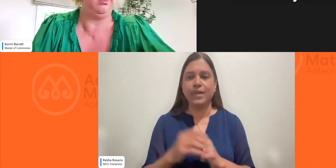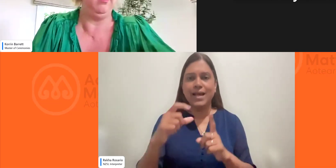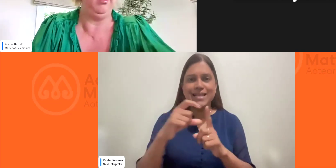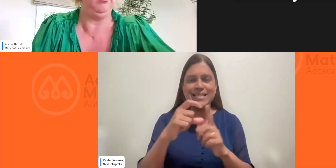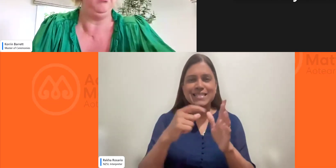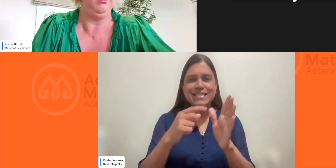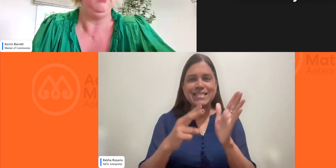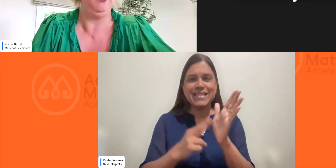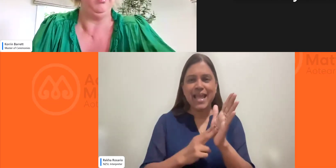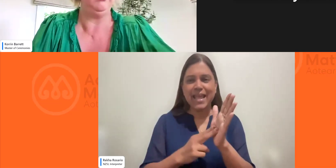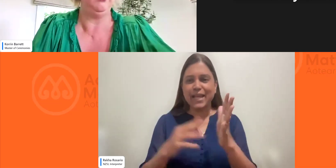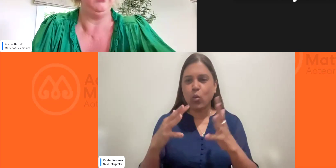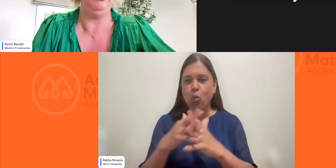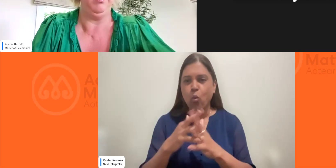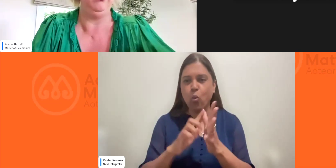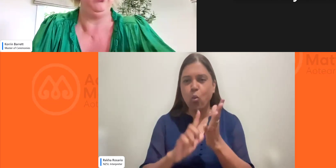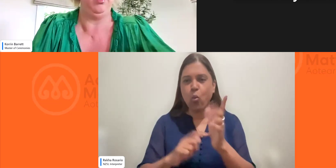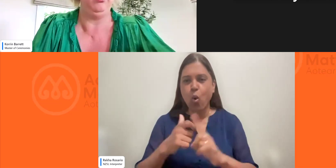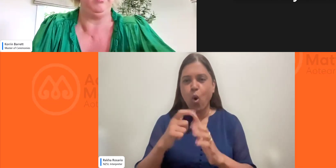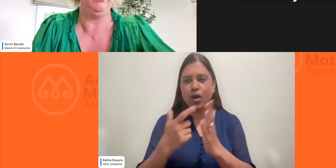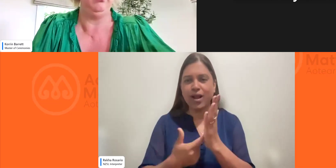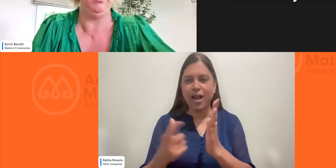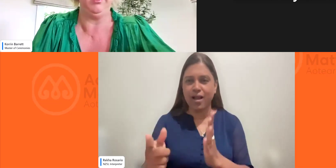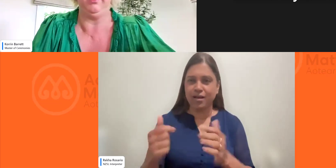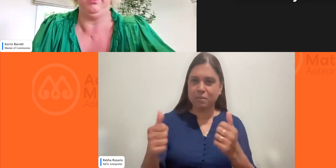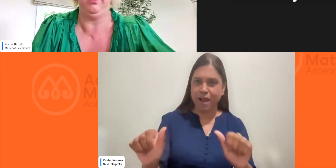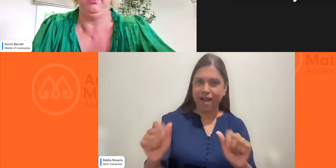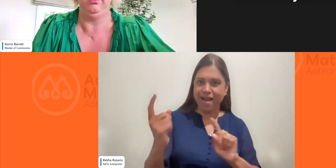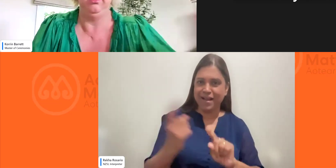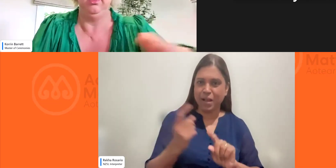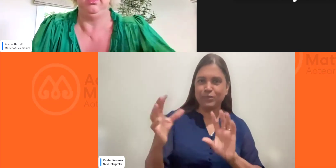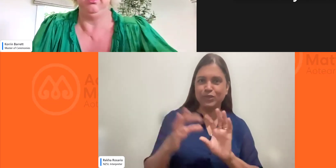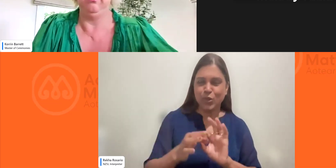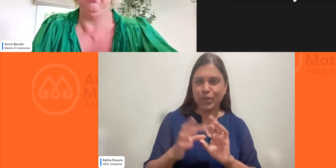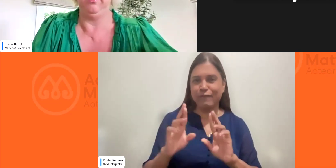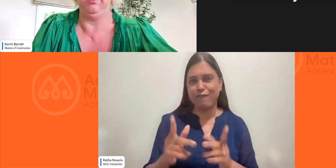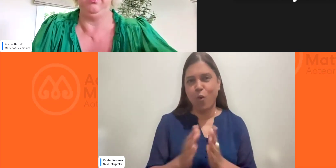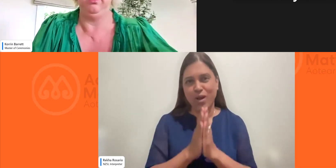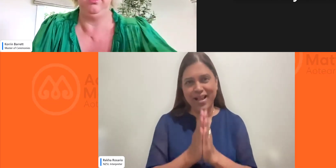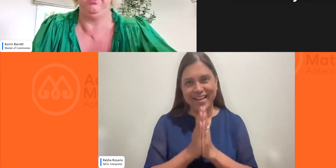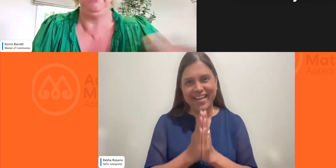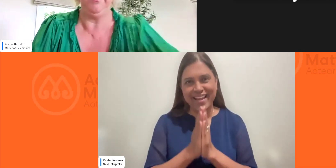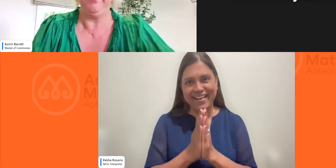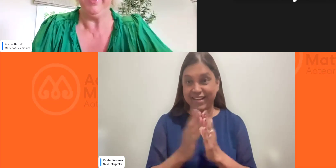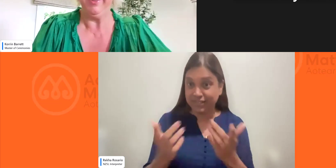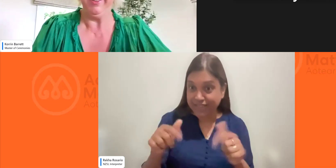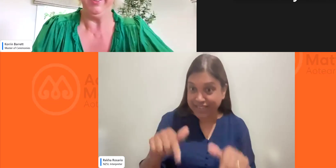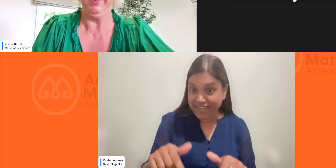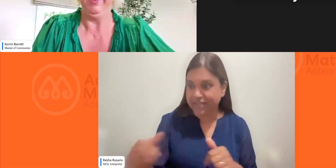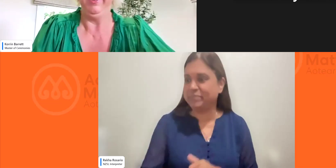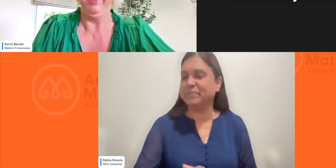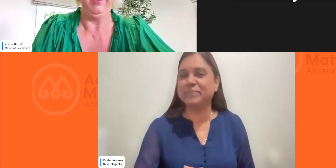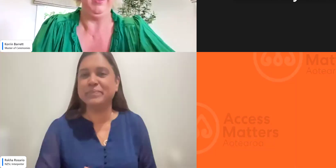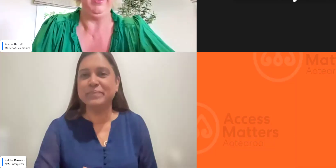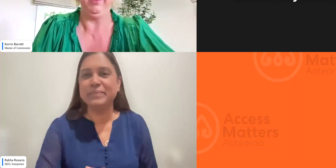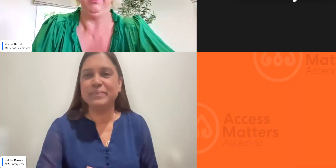is available, from our Deciders panel to welcome us in with a karakia. Kia ora. Yeah. Kia